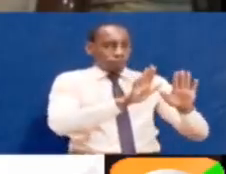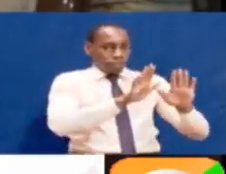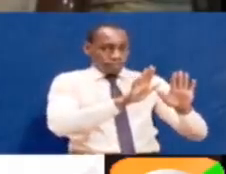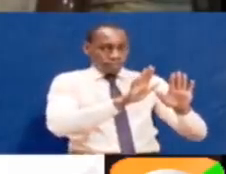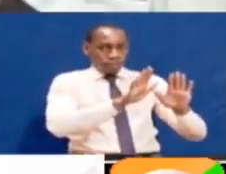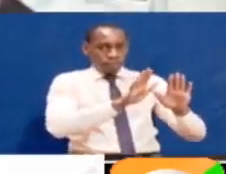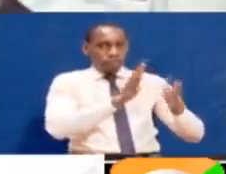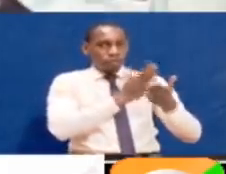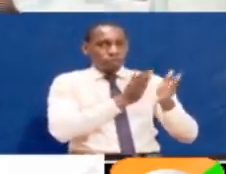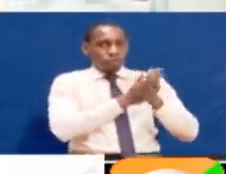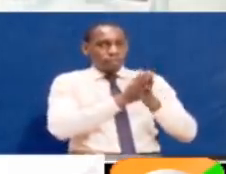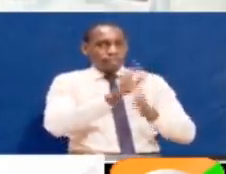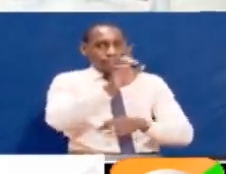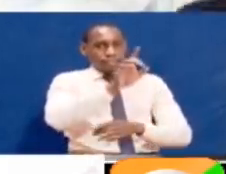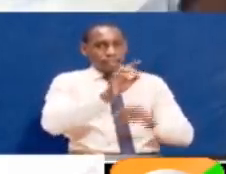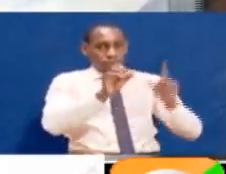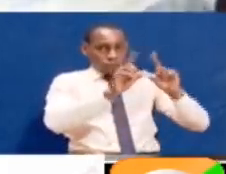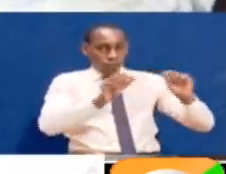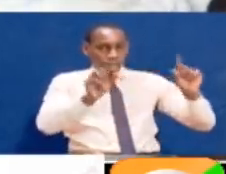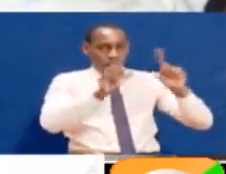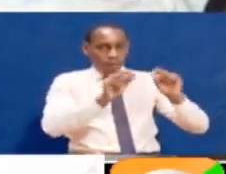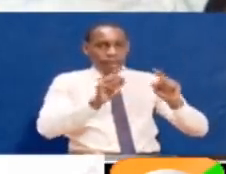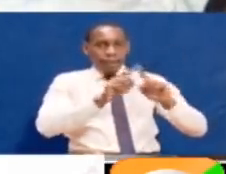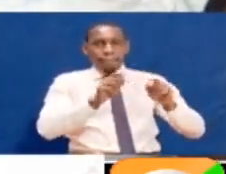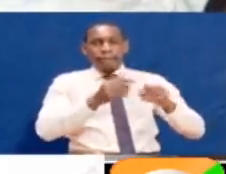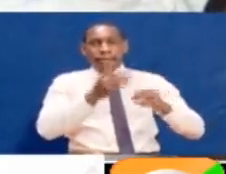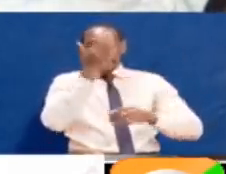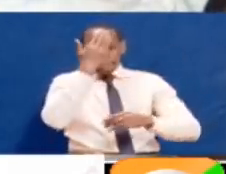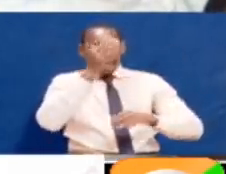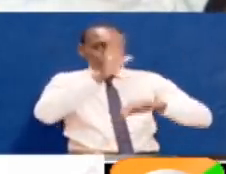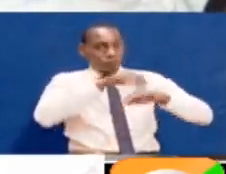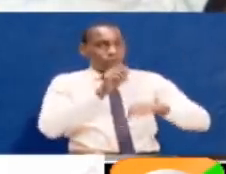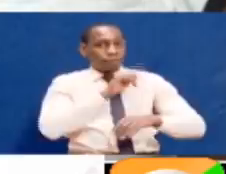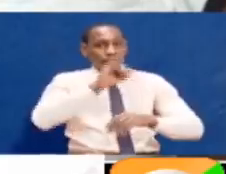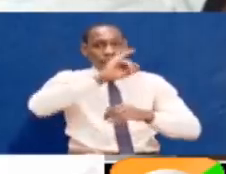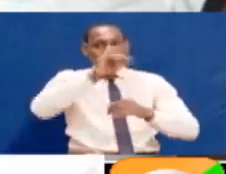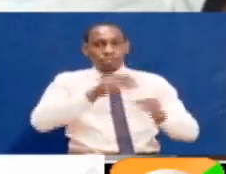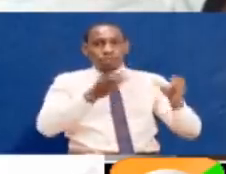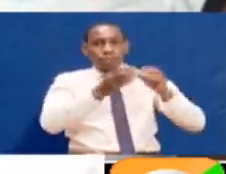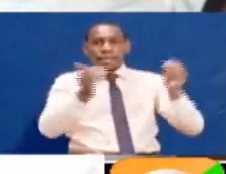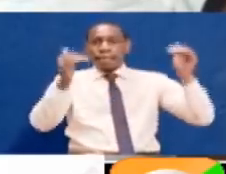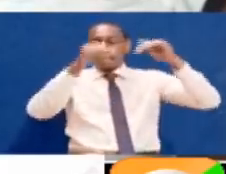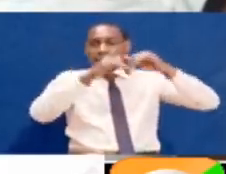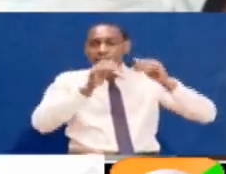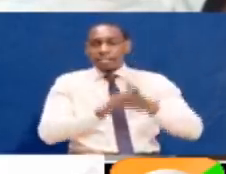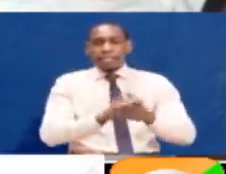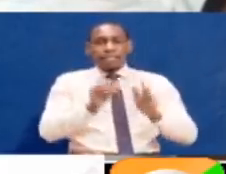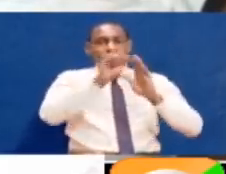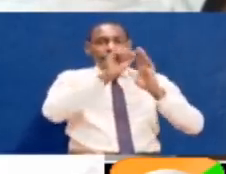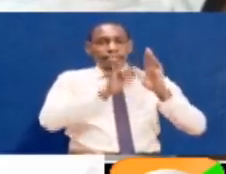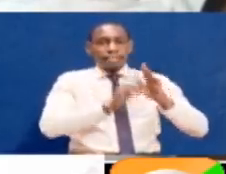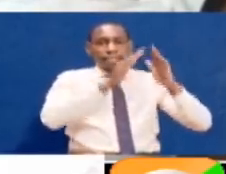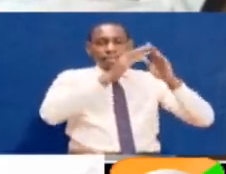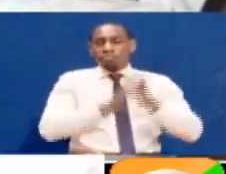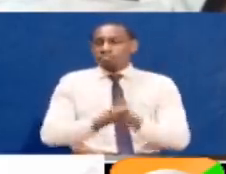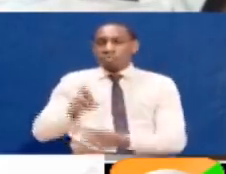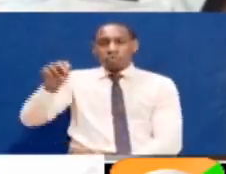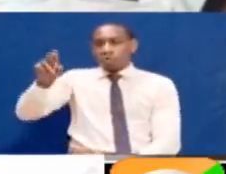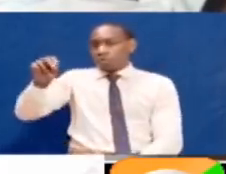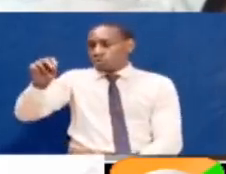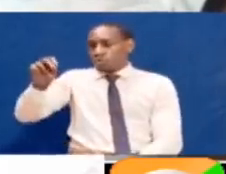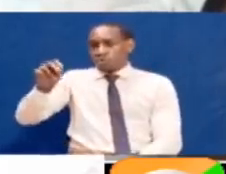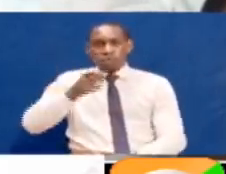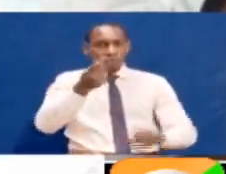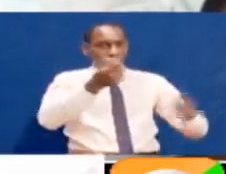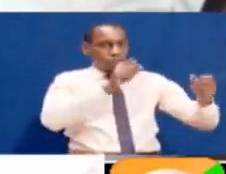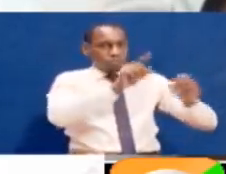I want to interrupt you there, because you've raised an interesting point. But you were called on Monday for a Jubilee PG meeting State House. I was not.